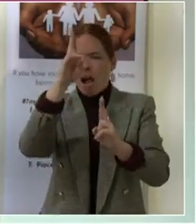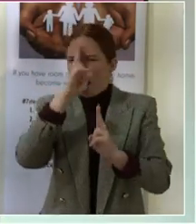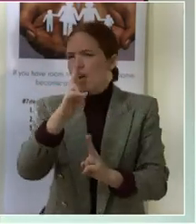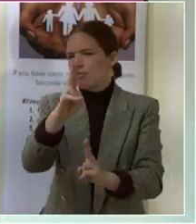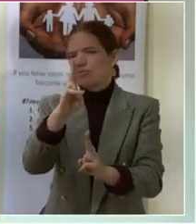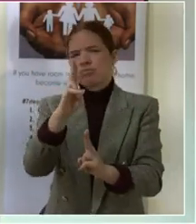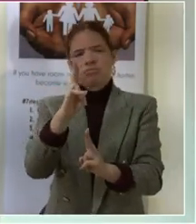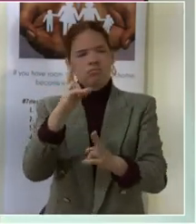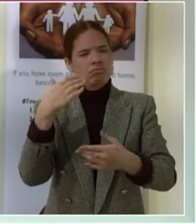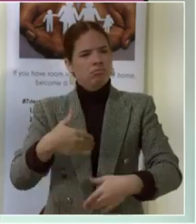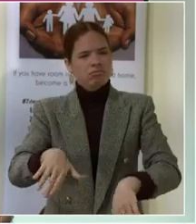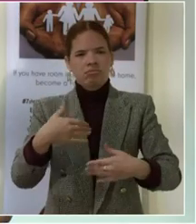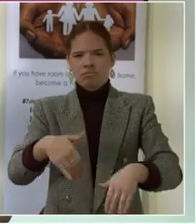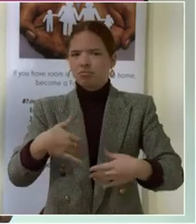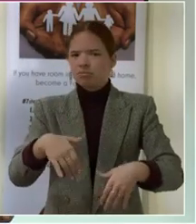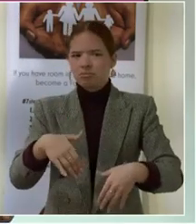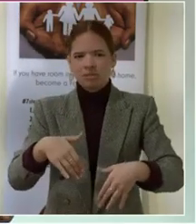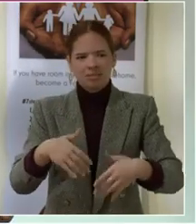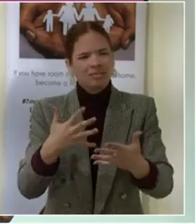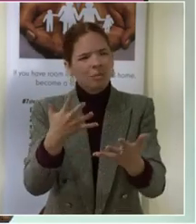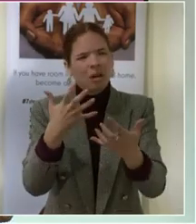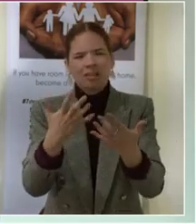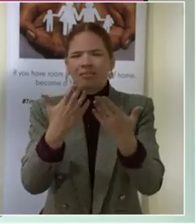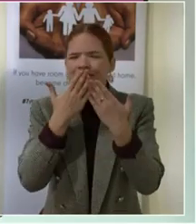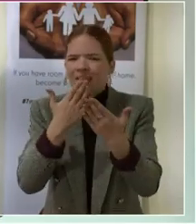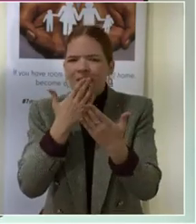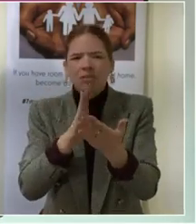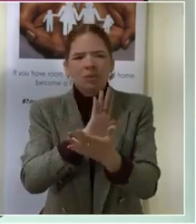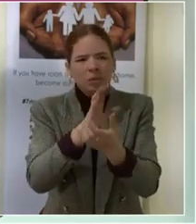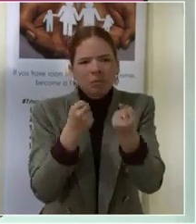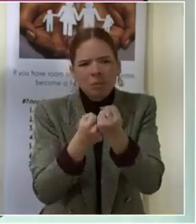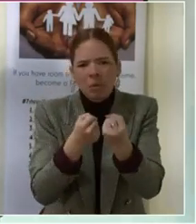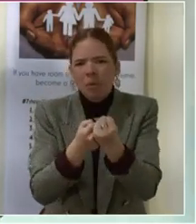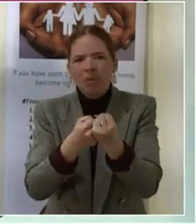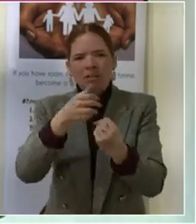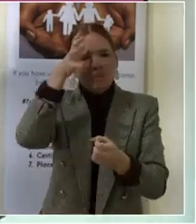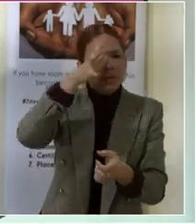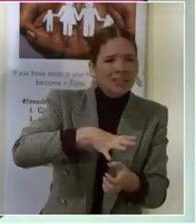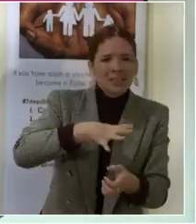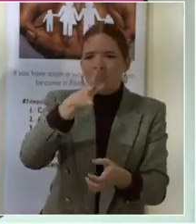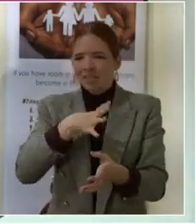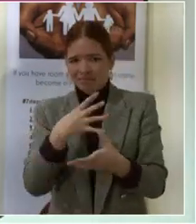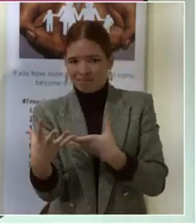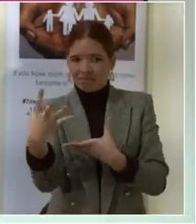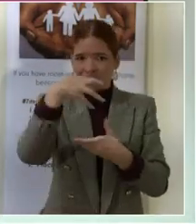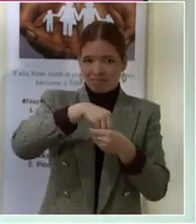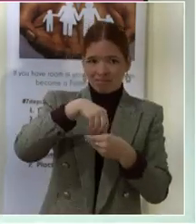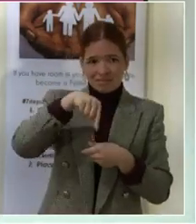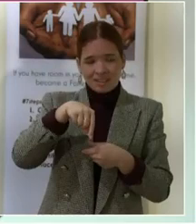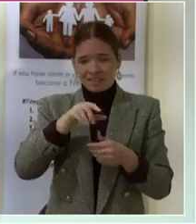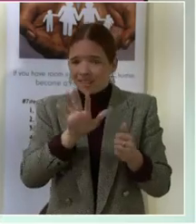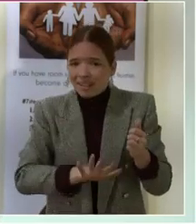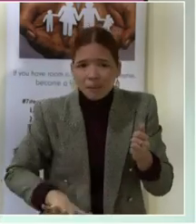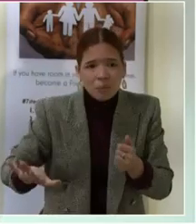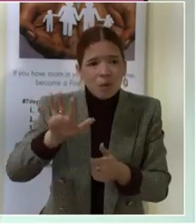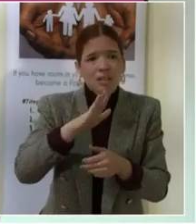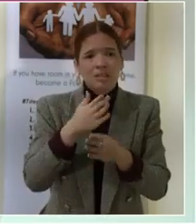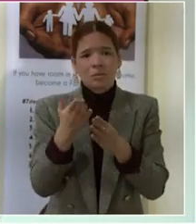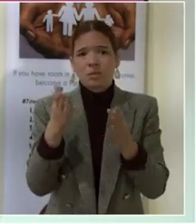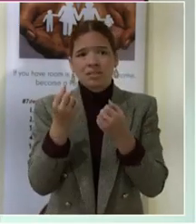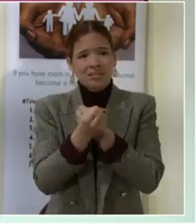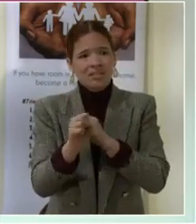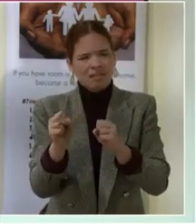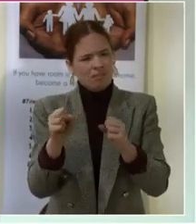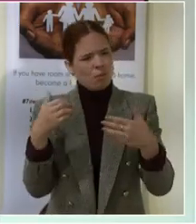for their support, and a special thank you to the men and women of the Office of Neighborhood Safety and Engagement. Over the last nearly year, I've been inspired by